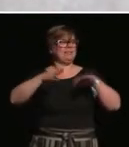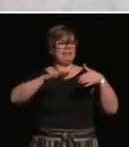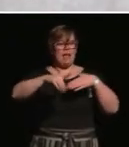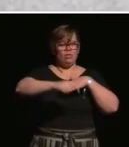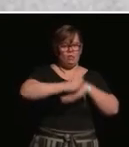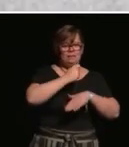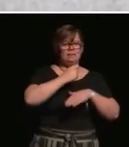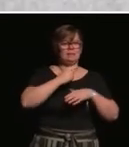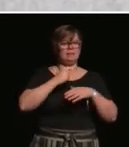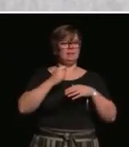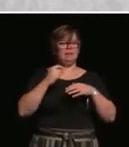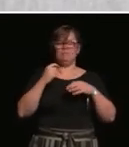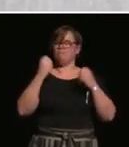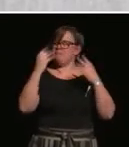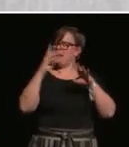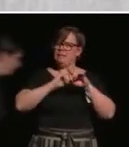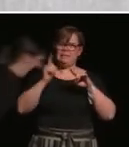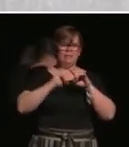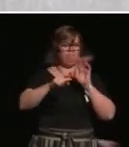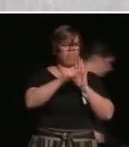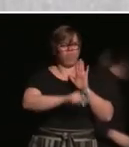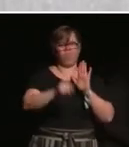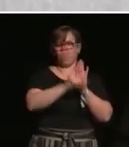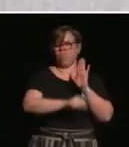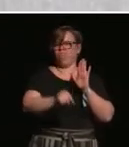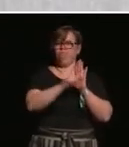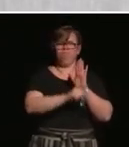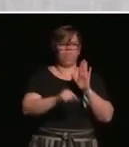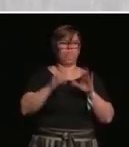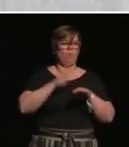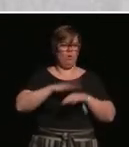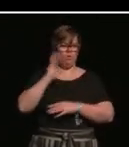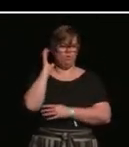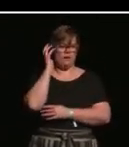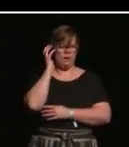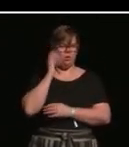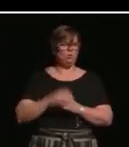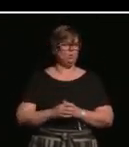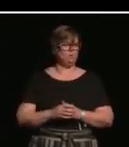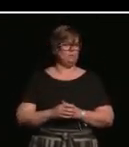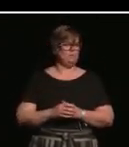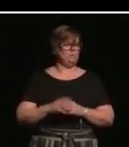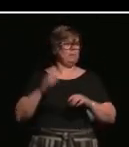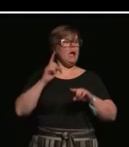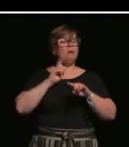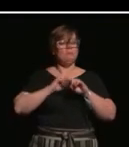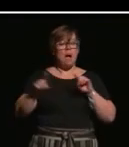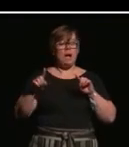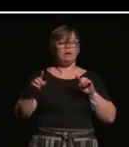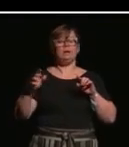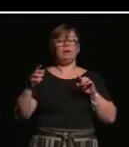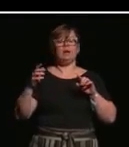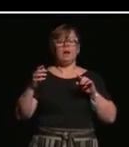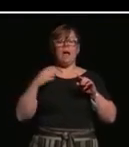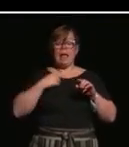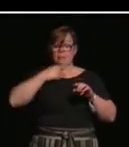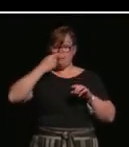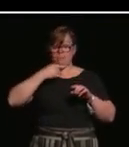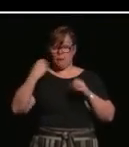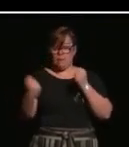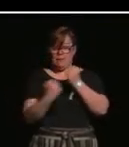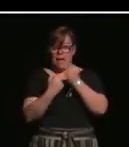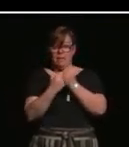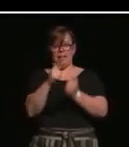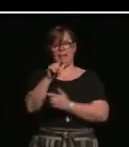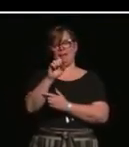couple. And the song was banned in many radio markets. But an unlikely ally turned up to help, Leonard